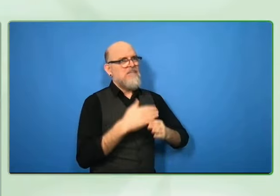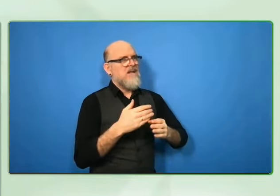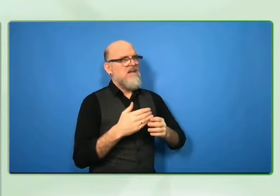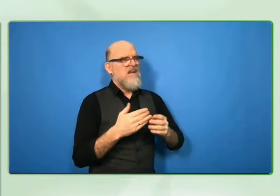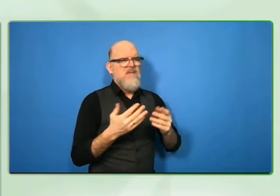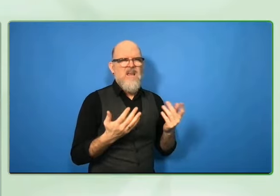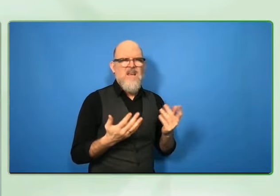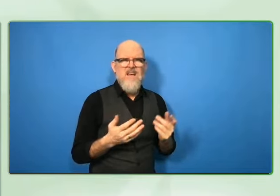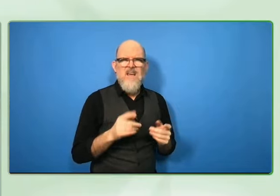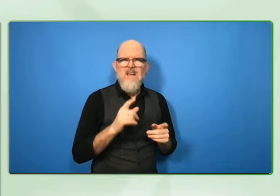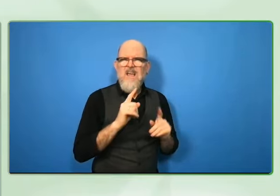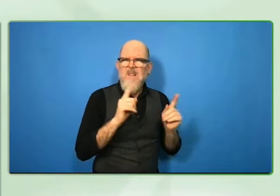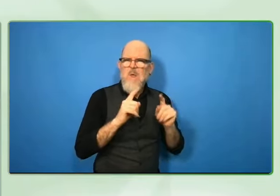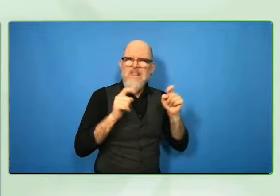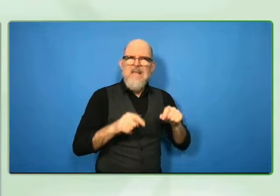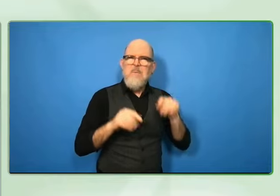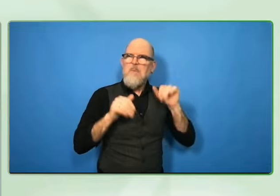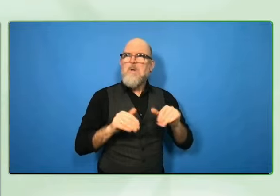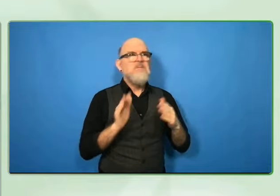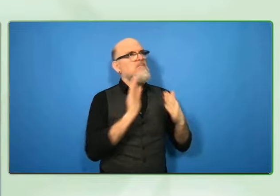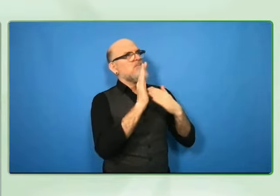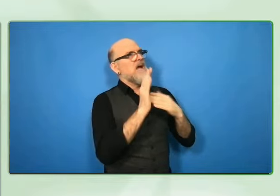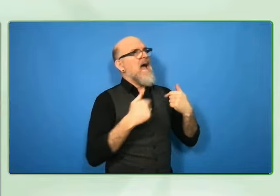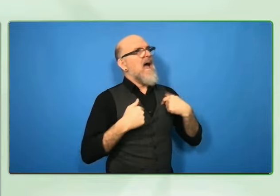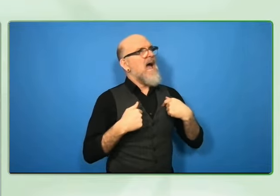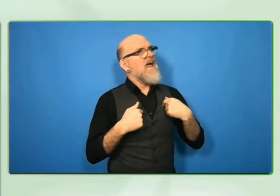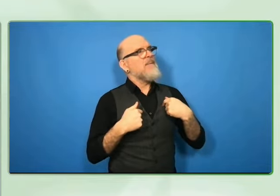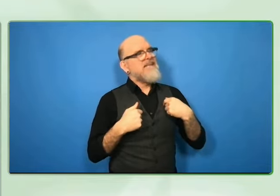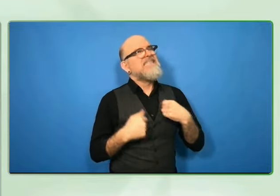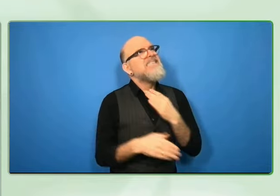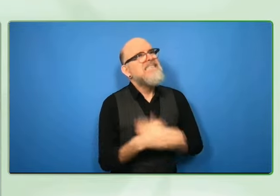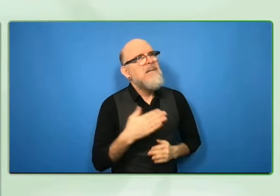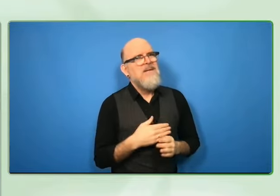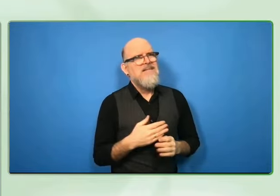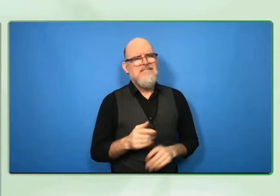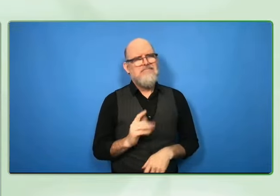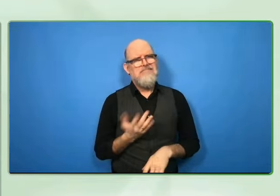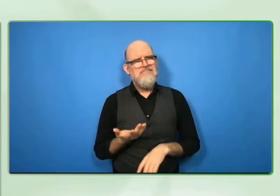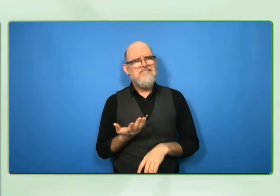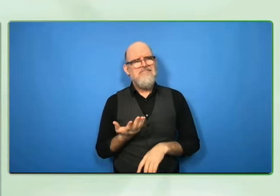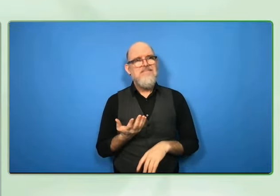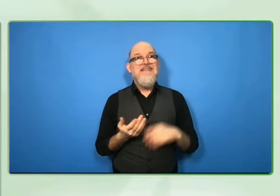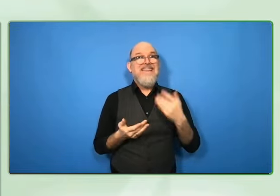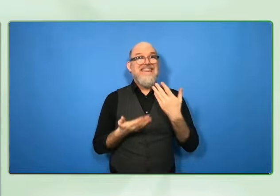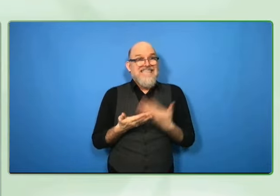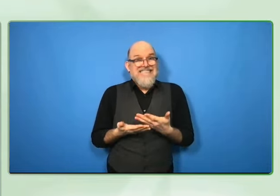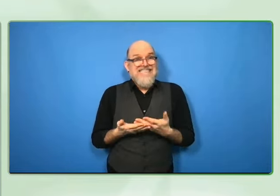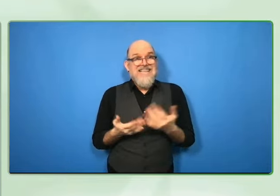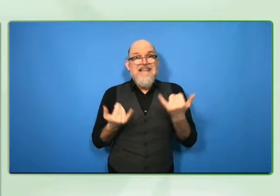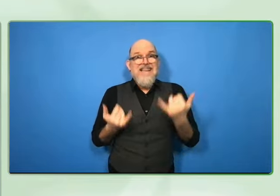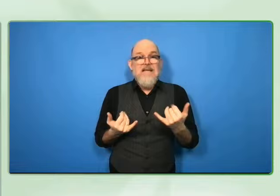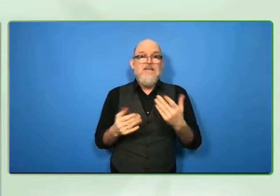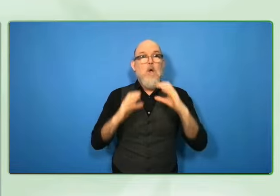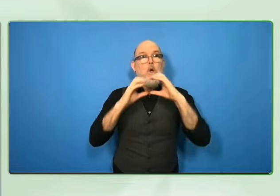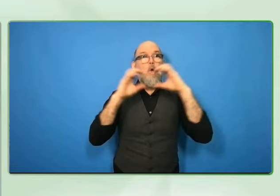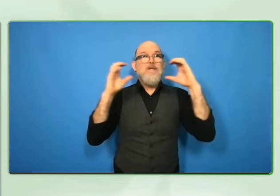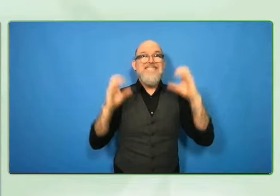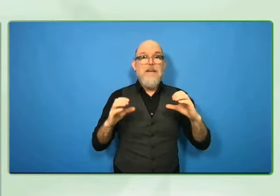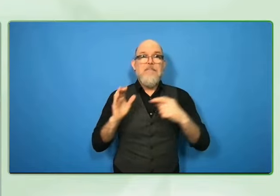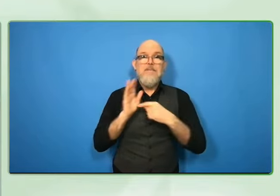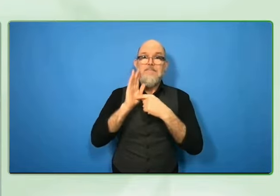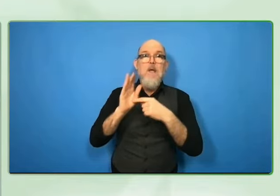here in this conference today, launching Everybody Wins a Balloon, so we can enable greater inclusion in the